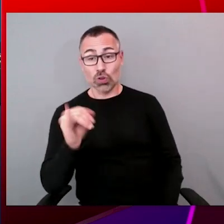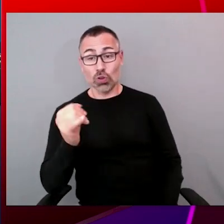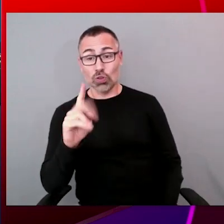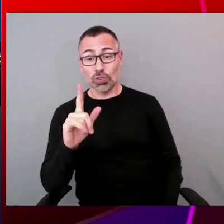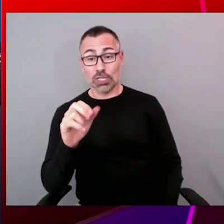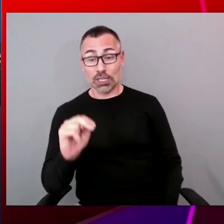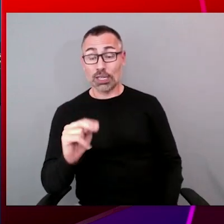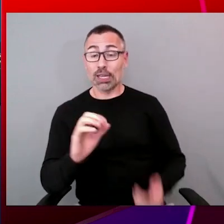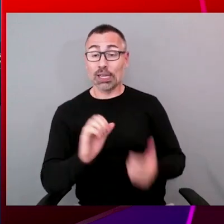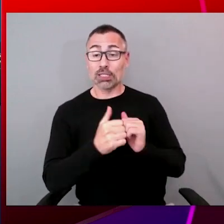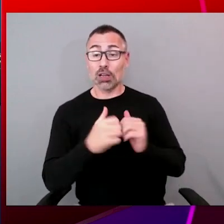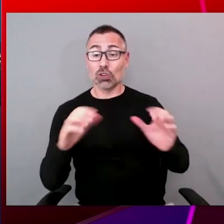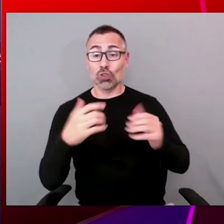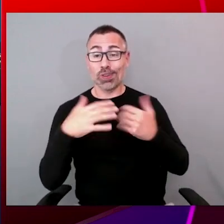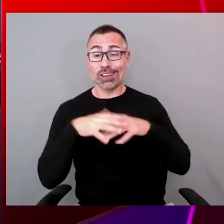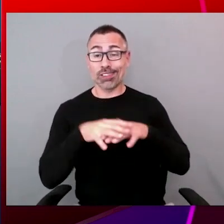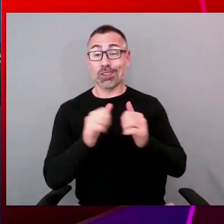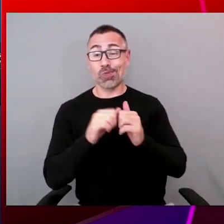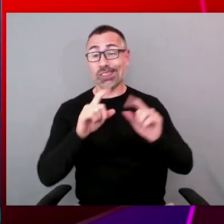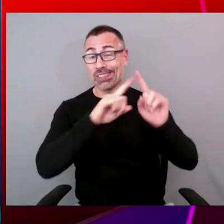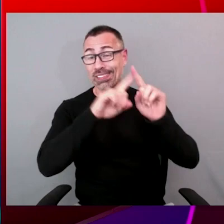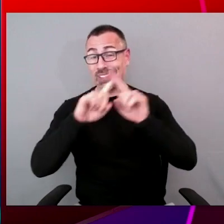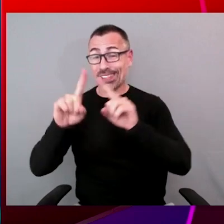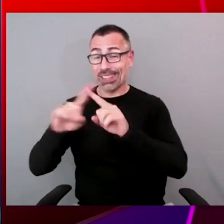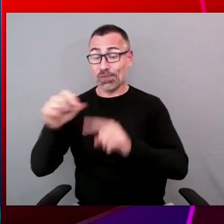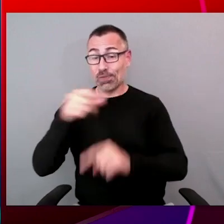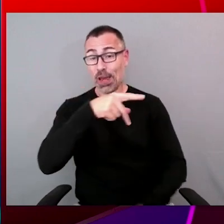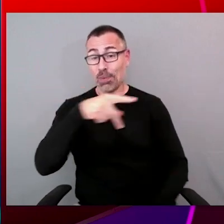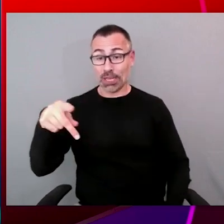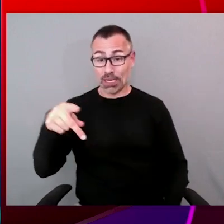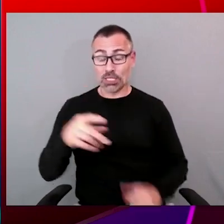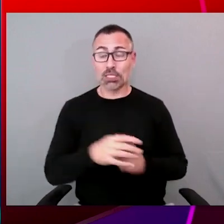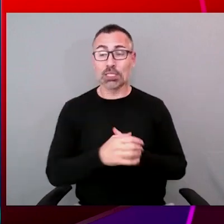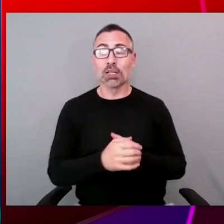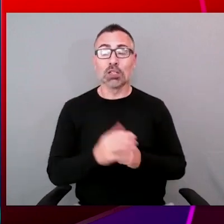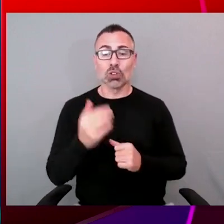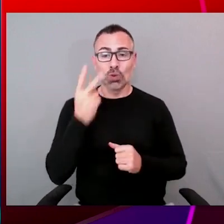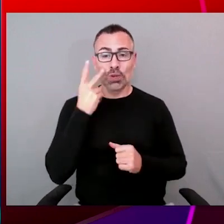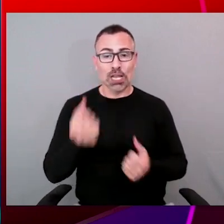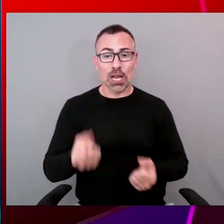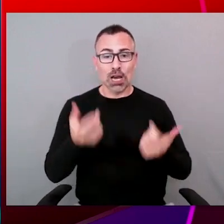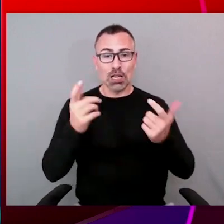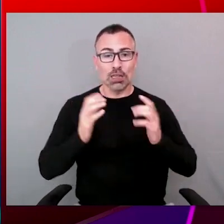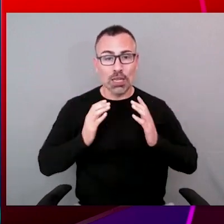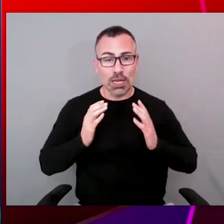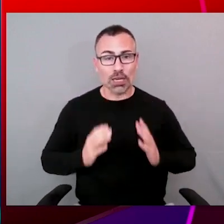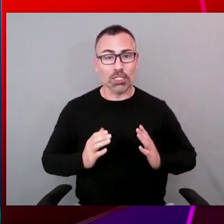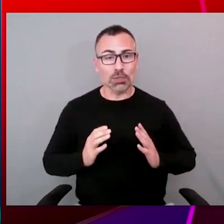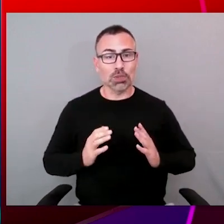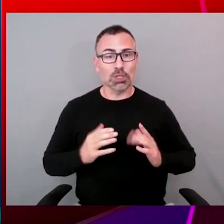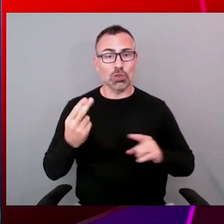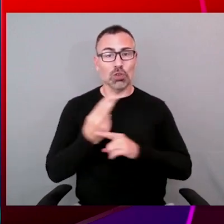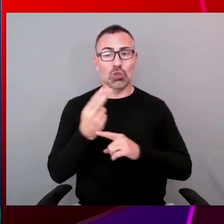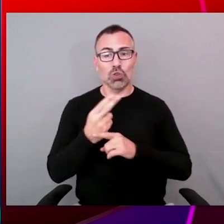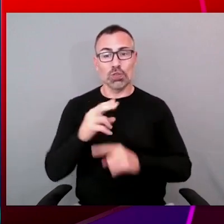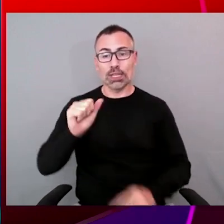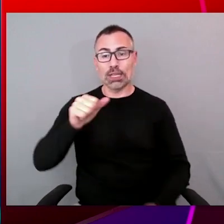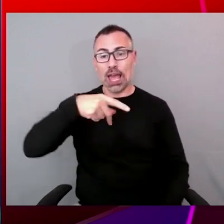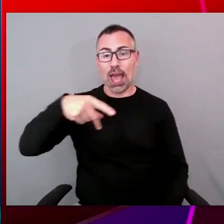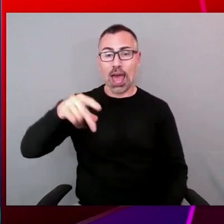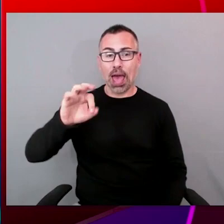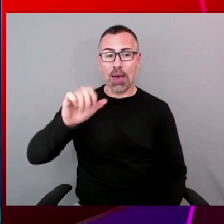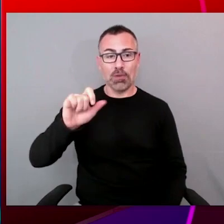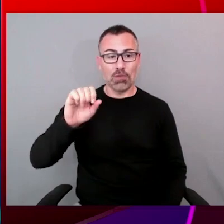different applications to bring data in. So we see a lot of customers actually using AppFlow because it's a